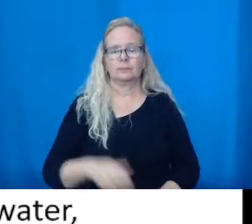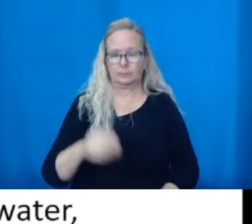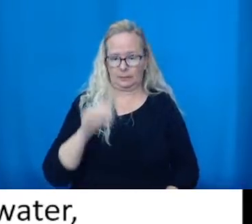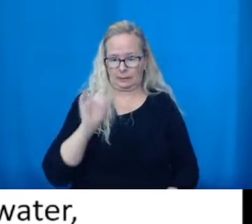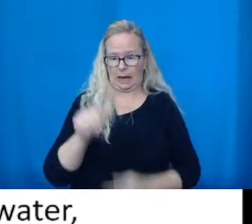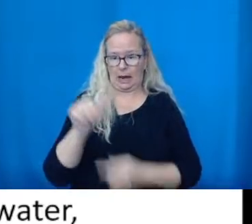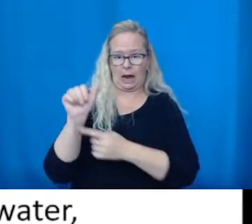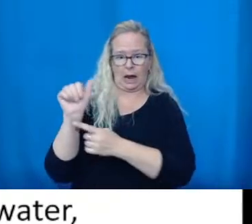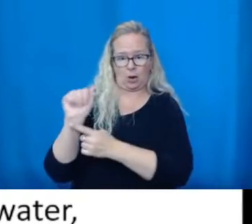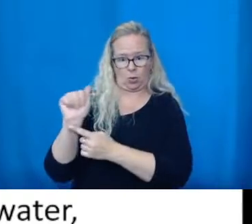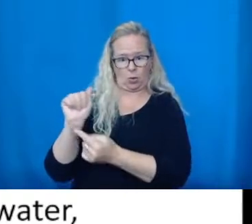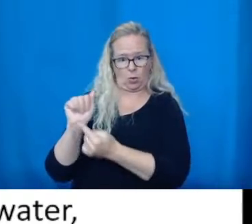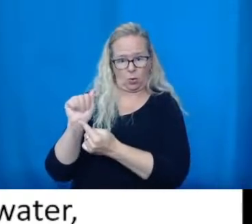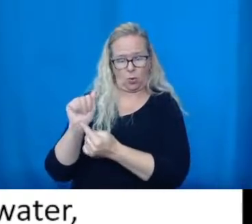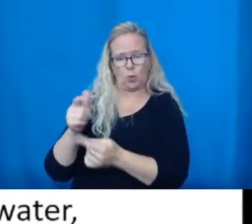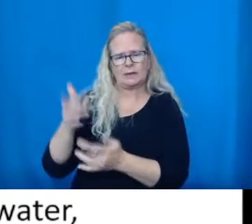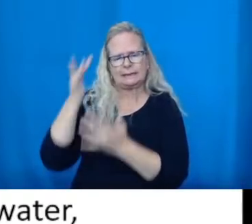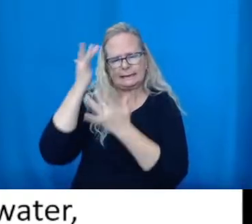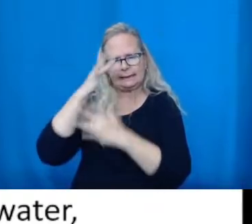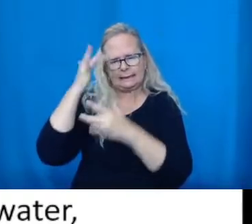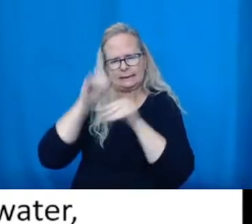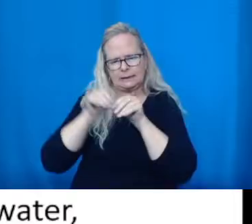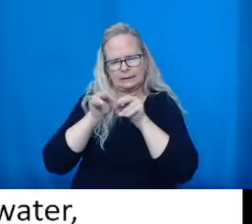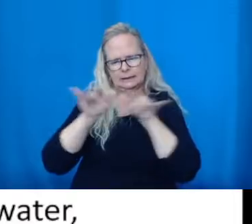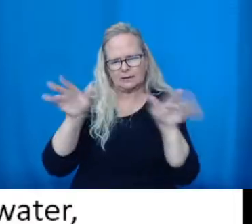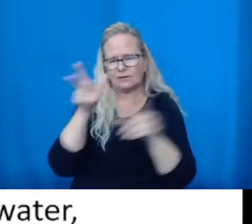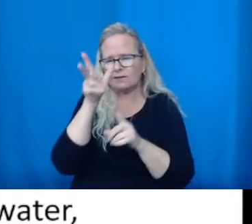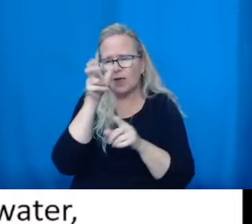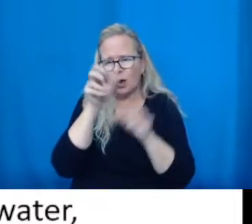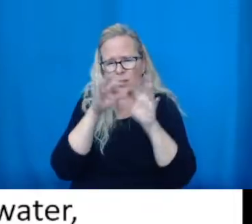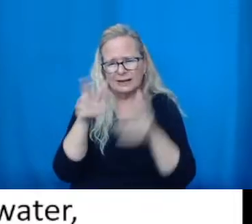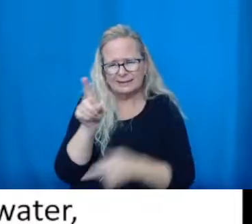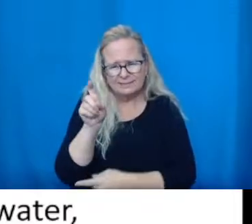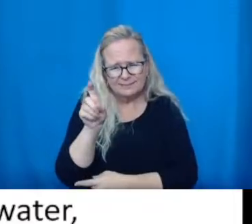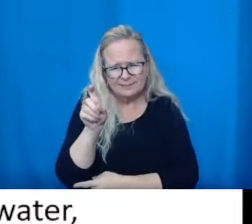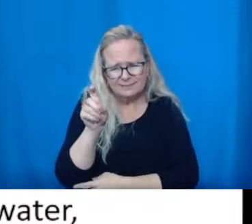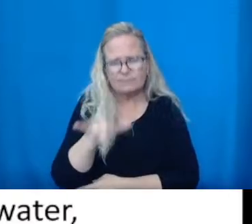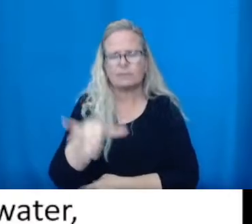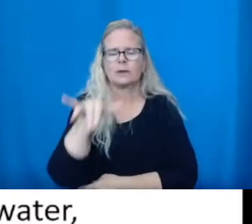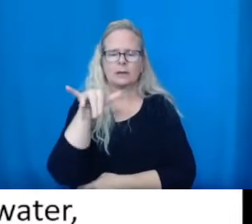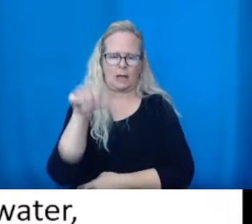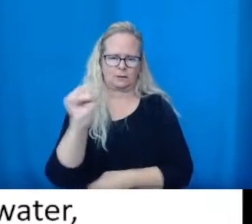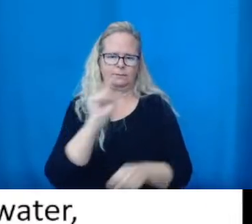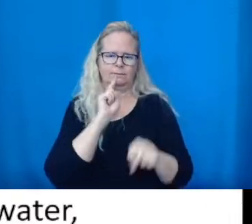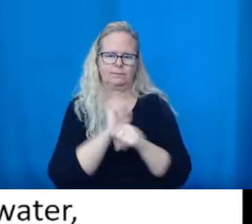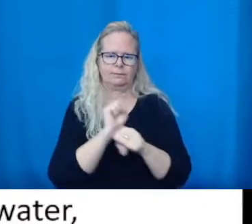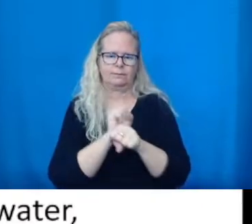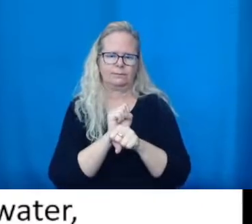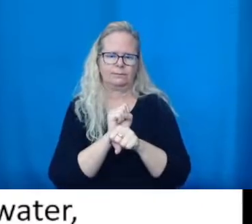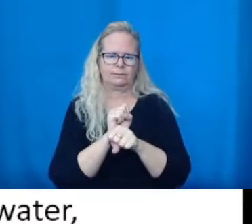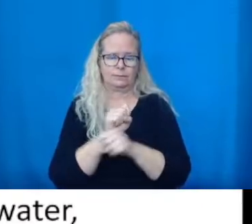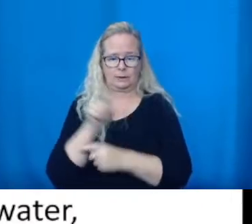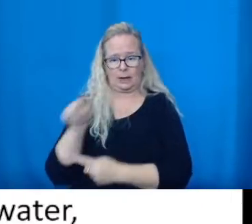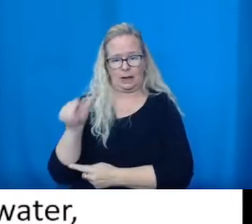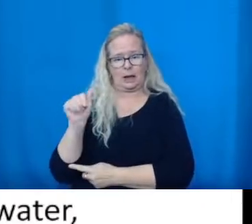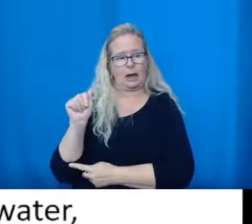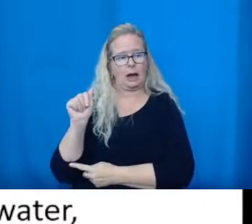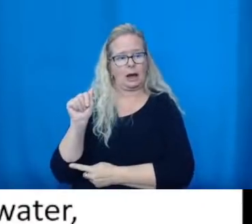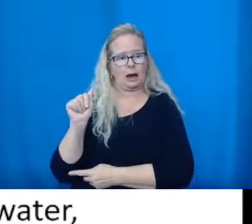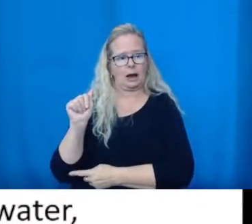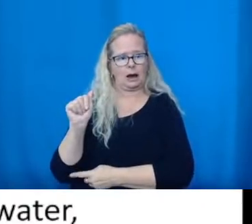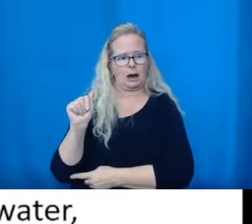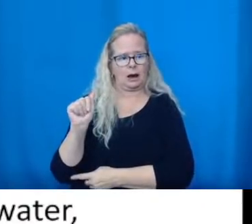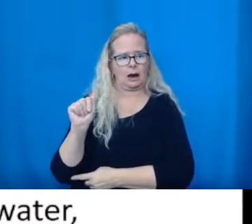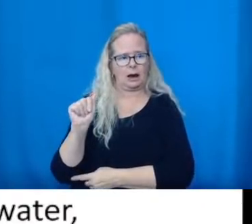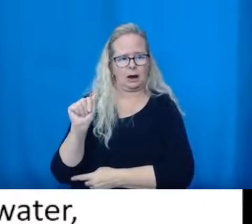emit as aerosols are actually made up mostly of respiratory fluid or saliva, but they also contain anything that is inside those fluids. So